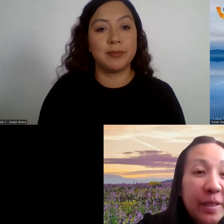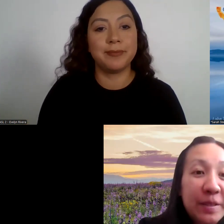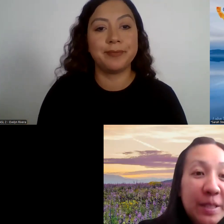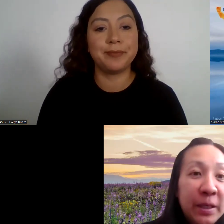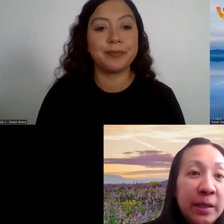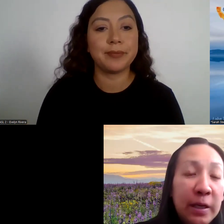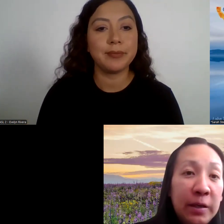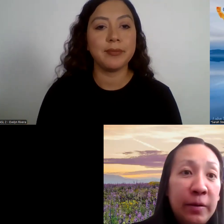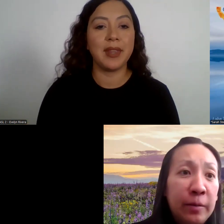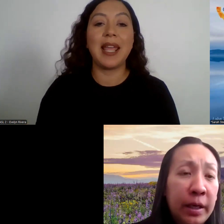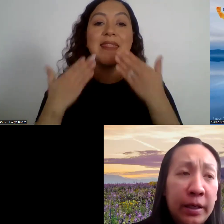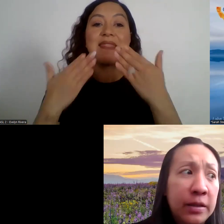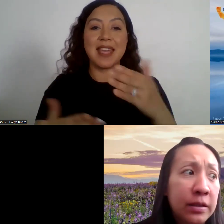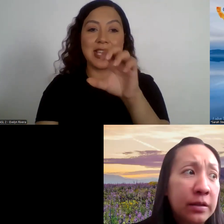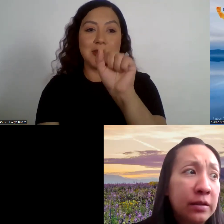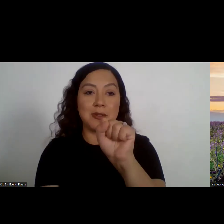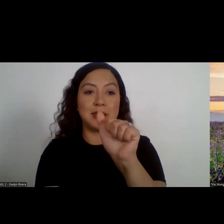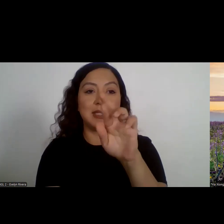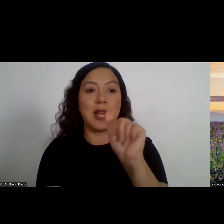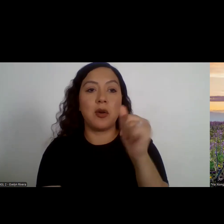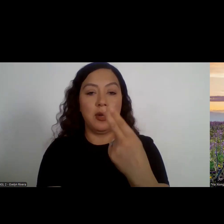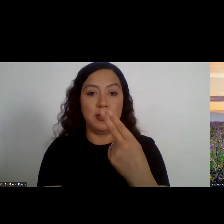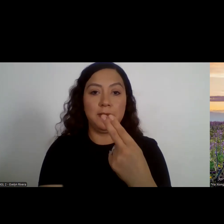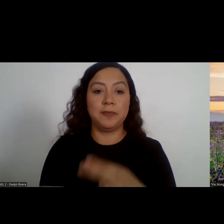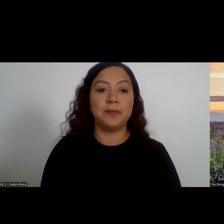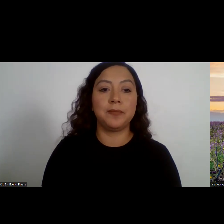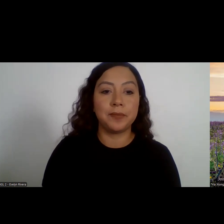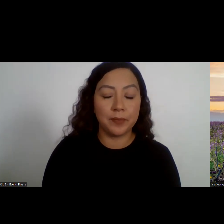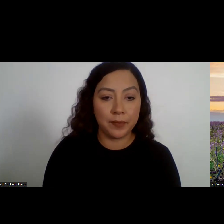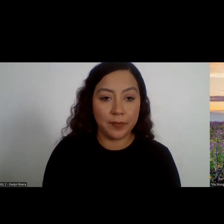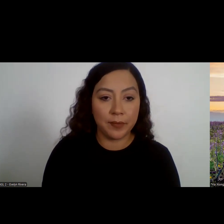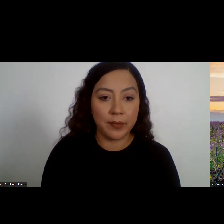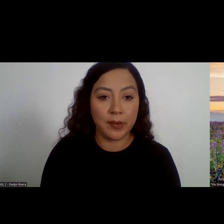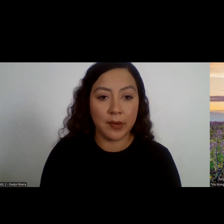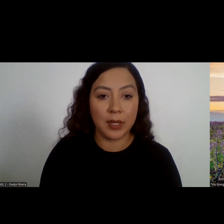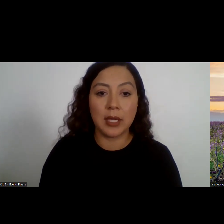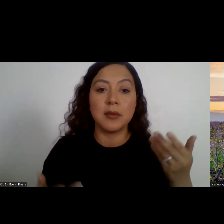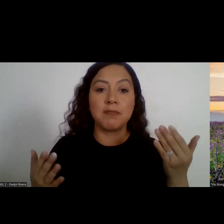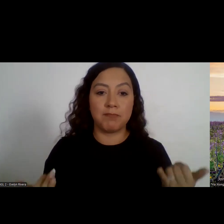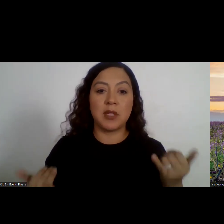All right, thank you, Sarah. And this has been a great